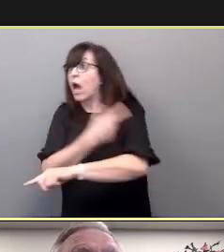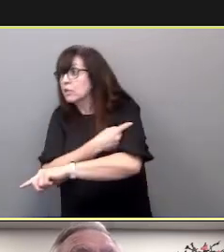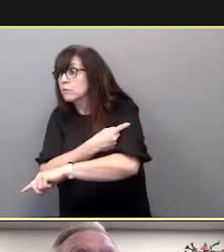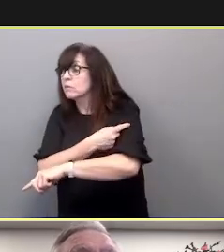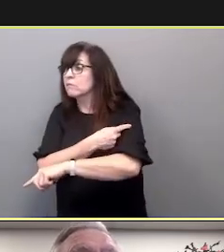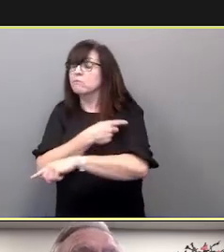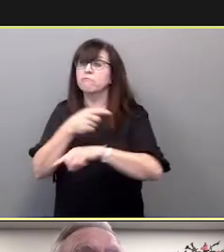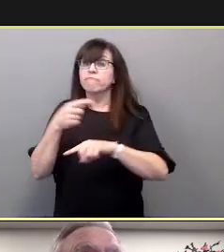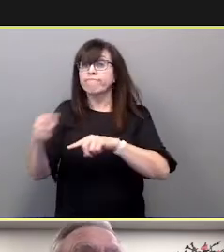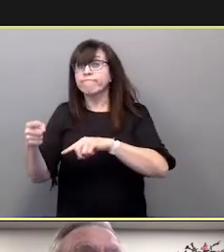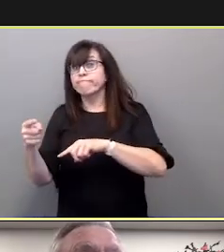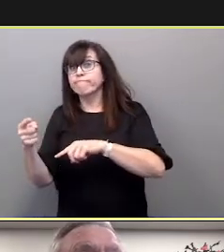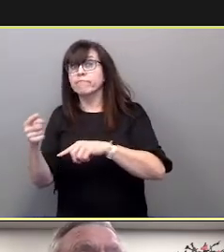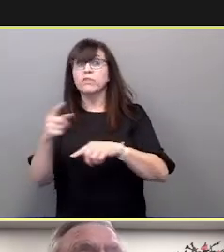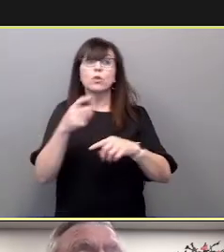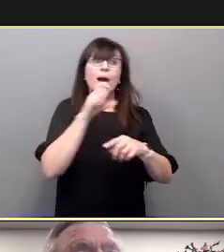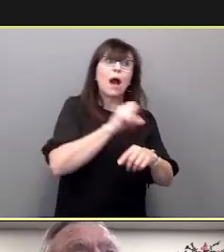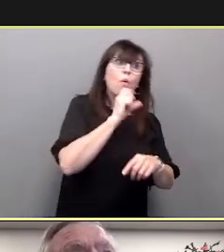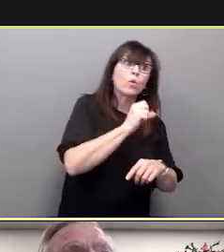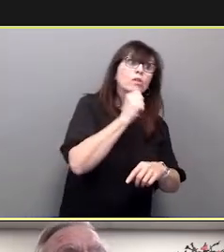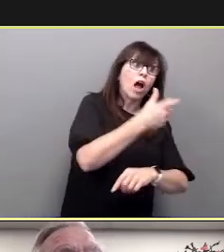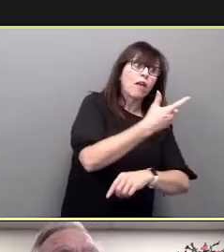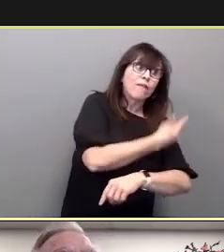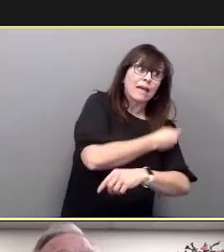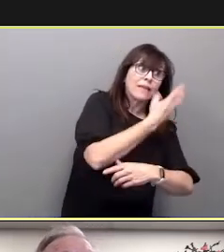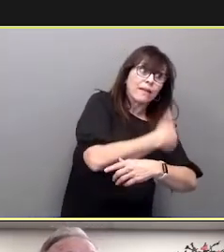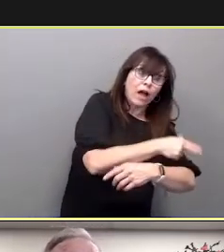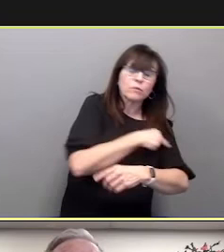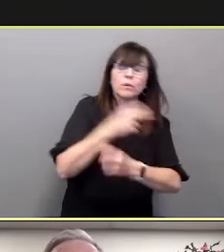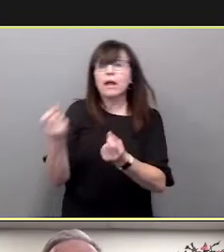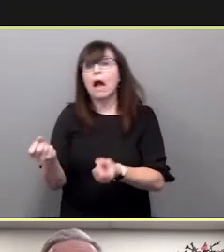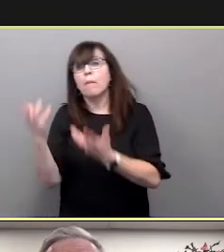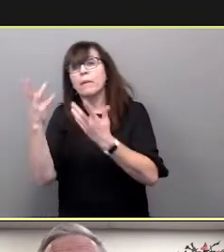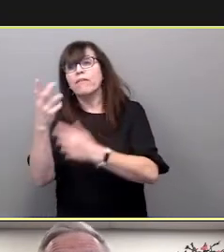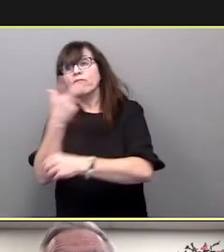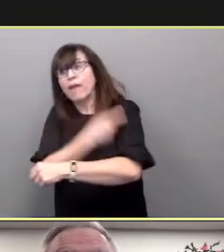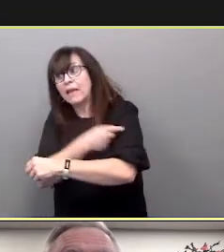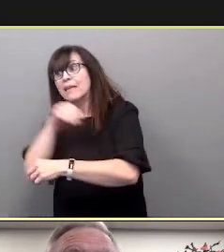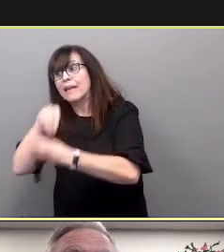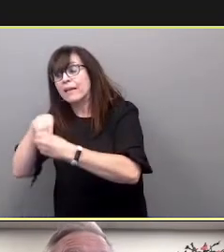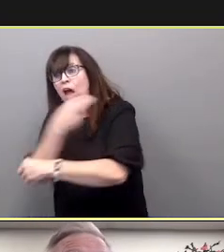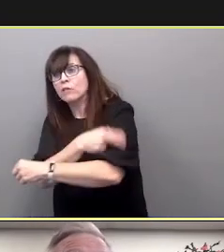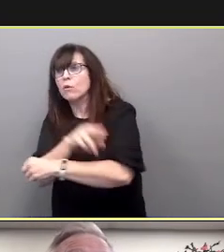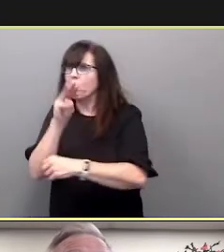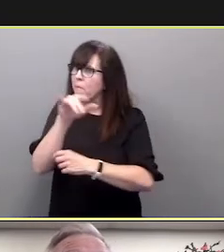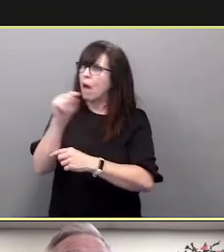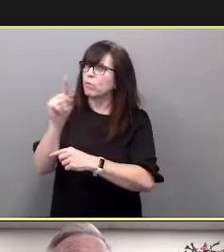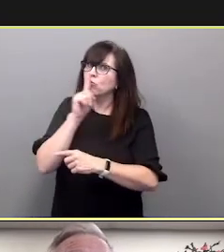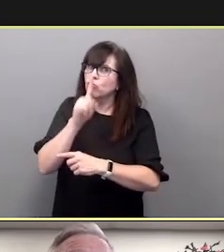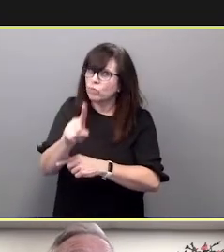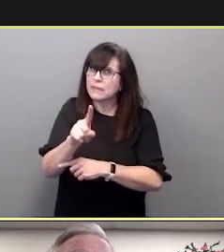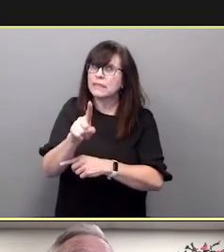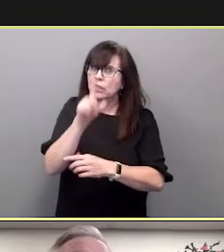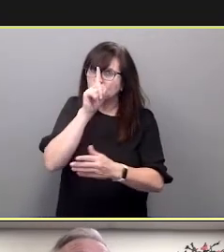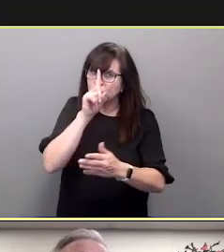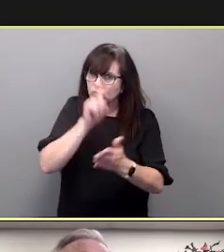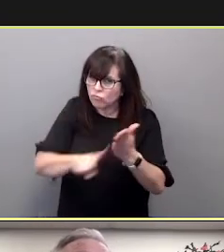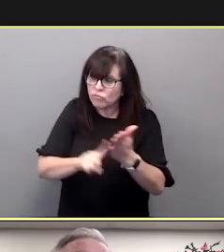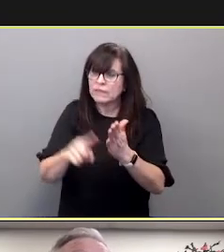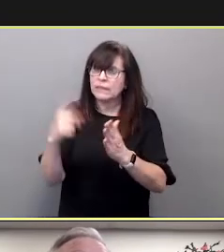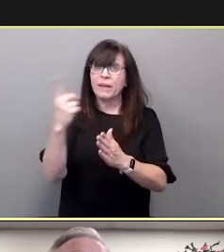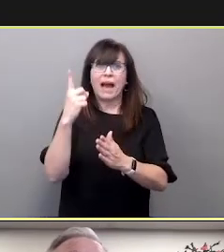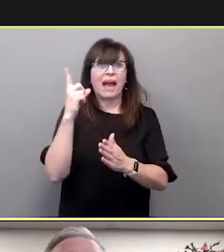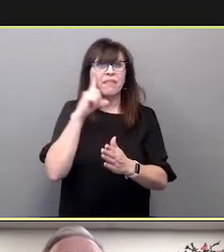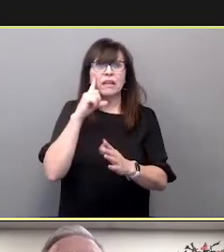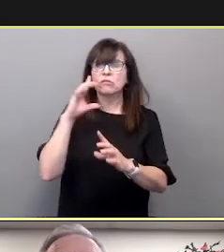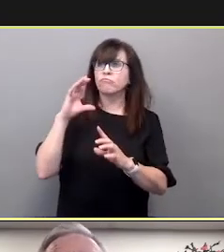that analysis. We also looked at deaths. And Matt was really on to something, and I think this is headline level